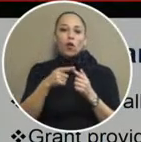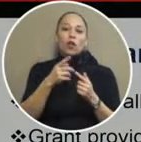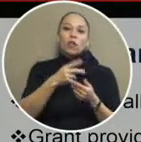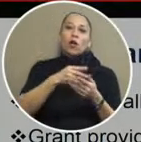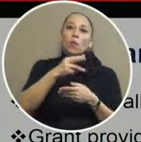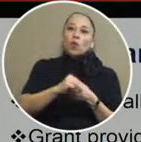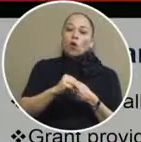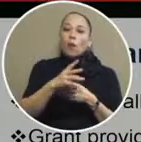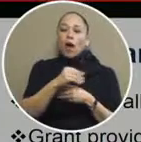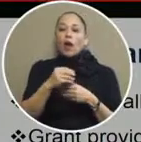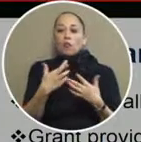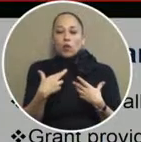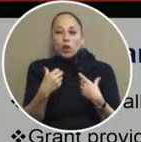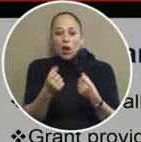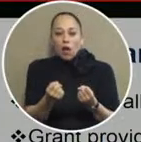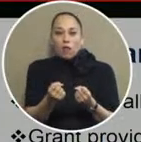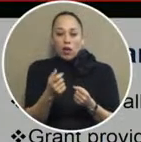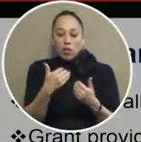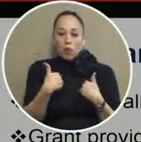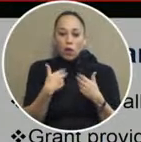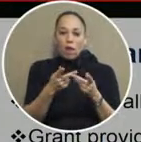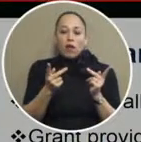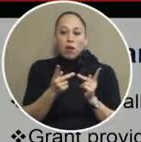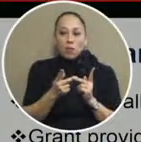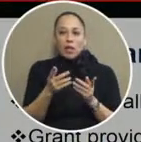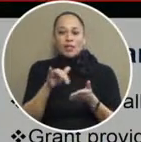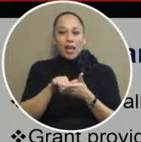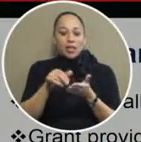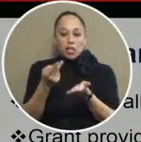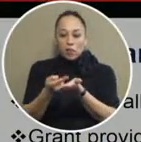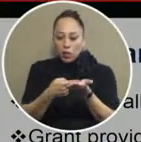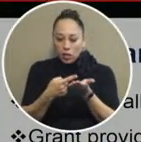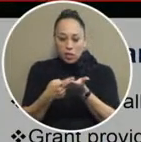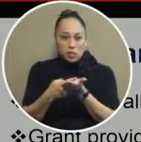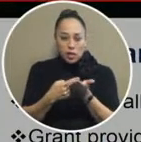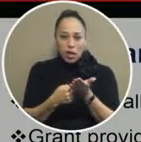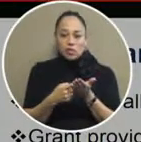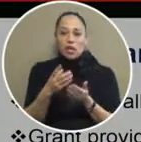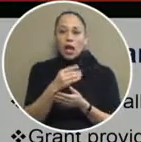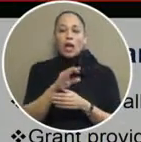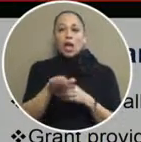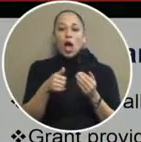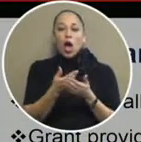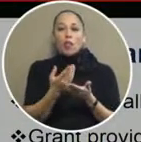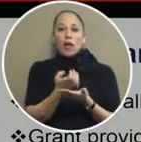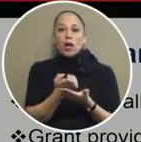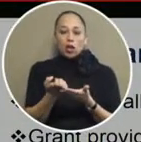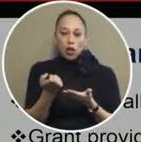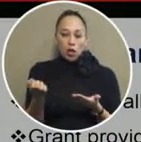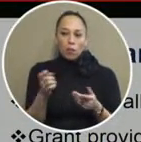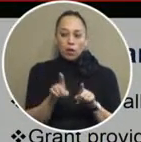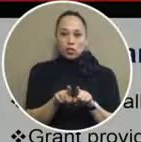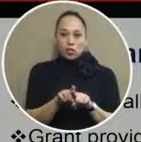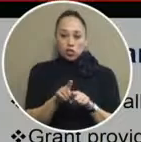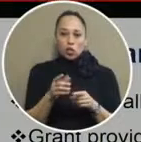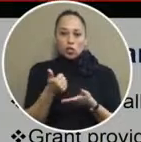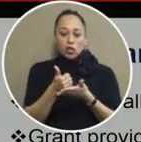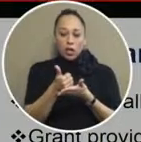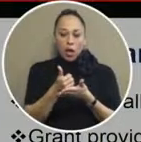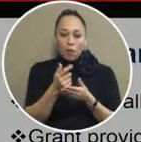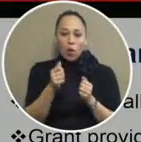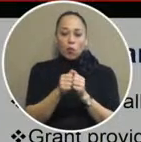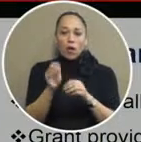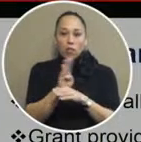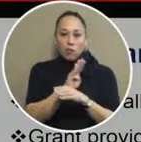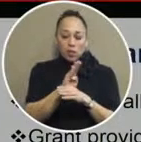the recovery that we have in place that are going to be discussed here pretty thoroughly. And then on the economic development side to help our small